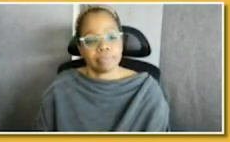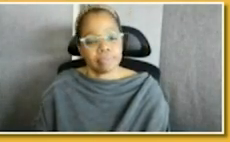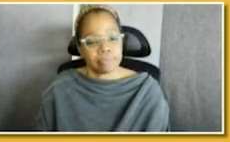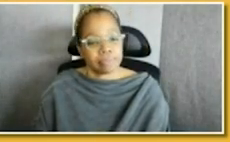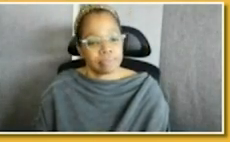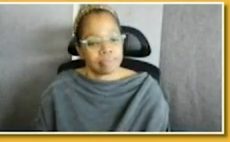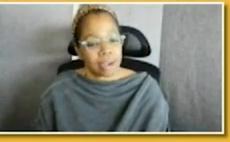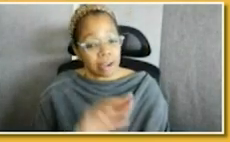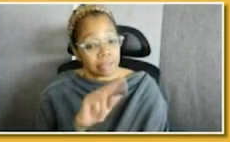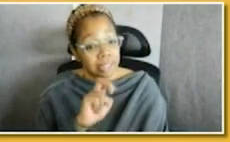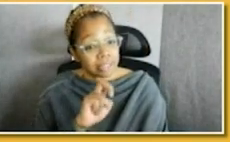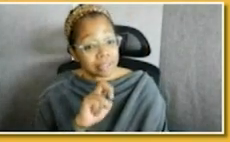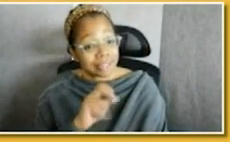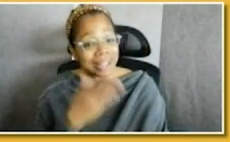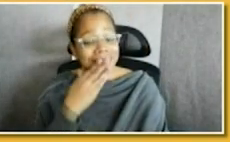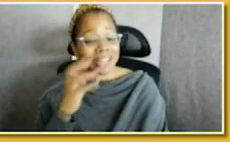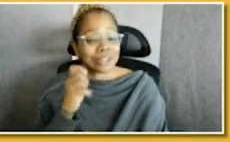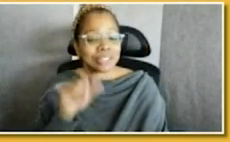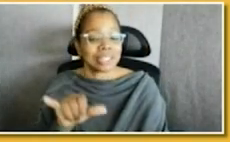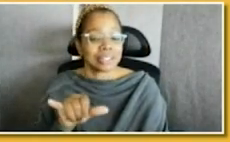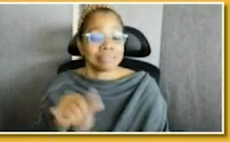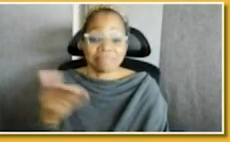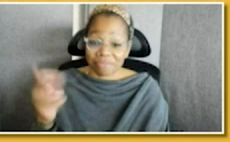Thanks, Jay. Yeah, go ahead, Ron. Irene,